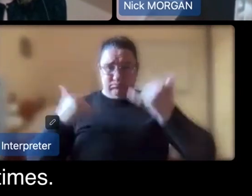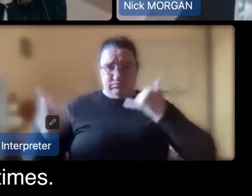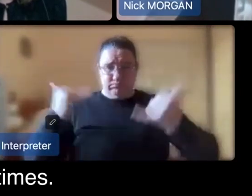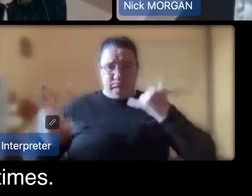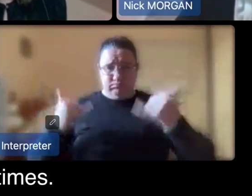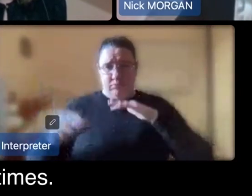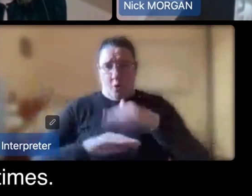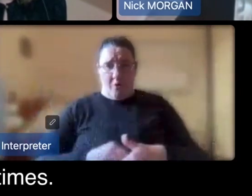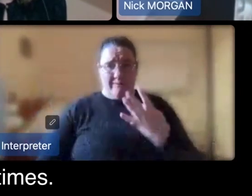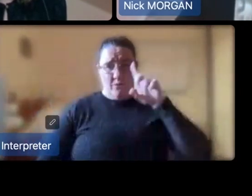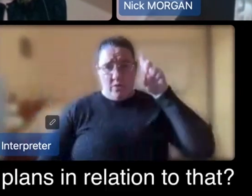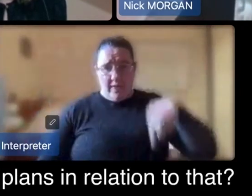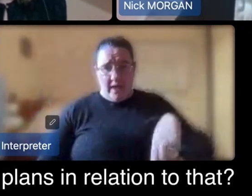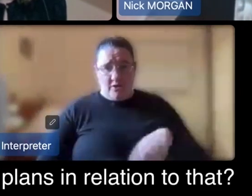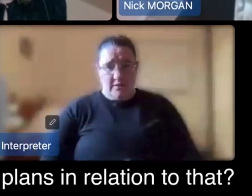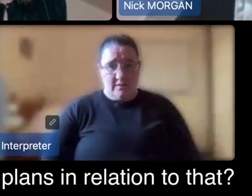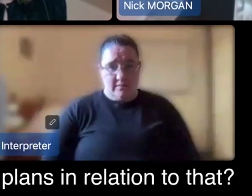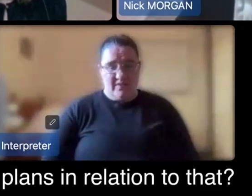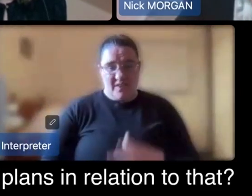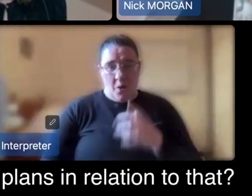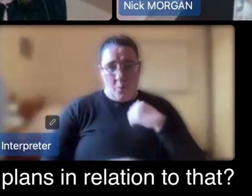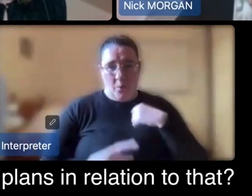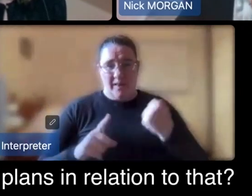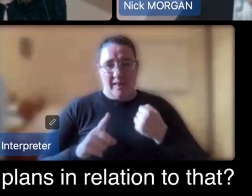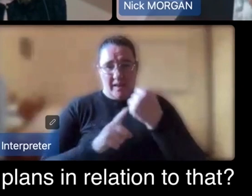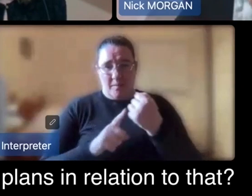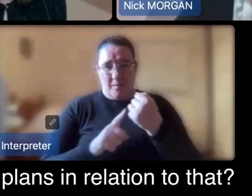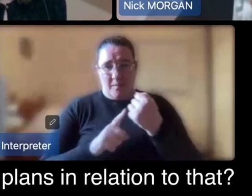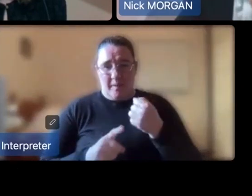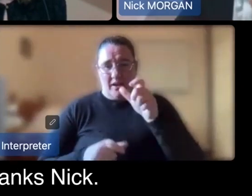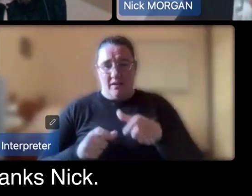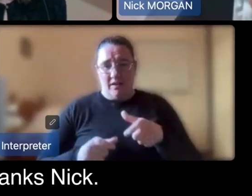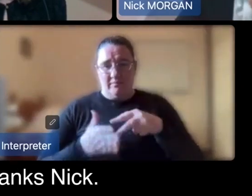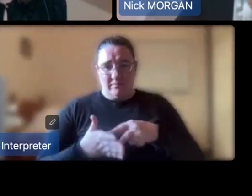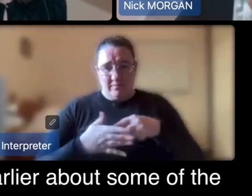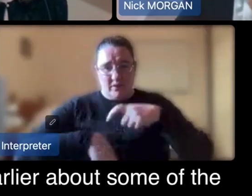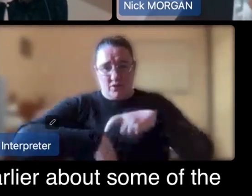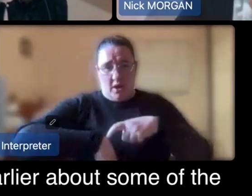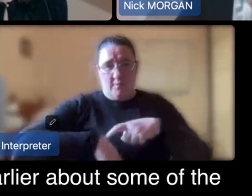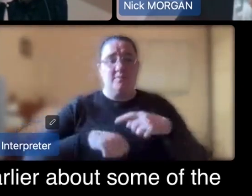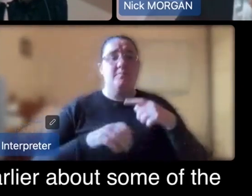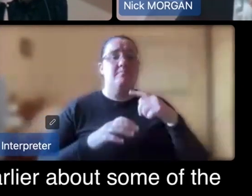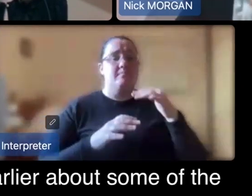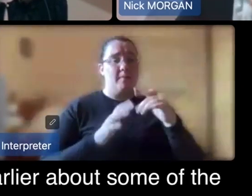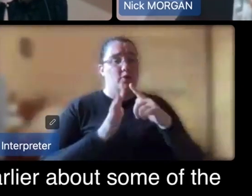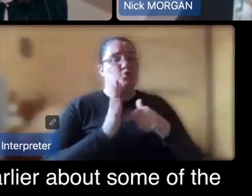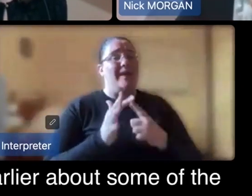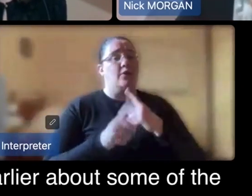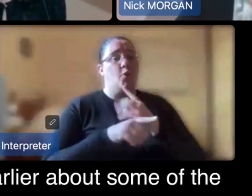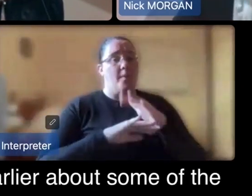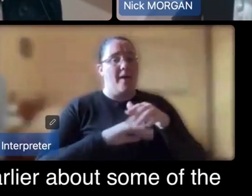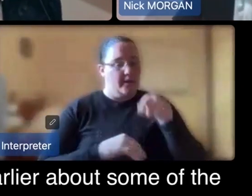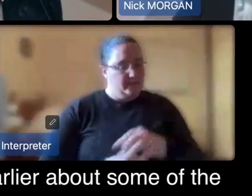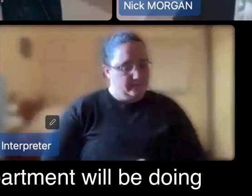has on client times. Can you talk a bit about our plans in relation to that? Yeah, sure. Thanks, Nick. So I did speak a little bit